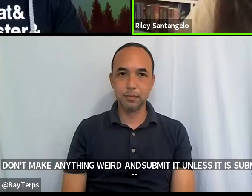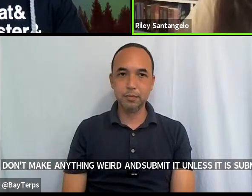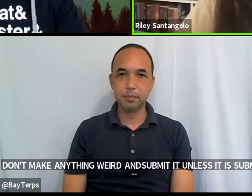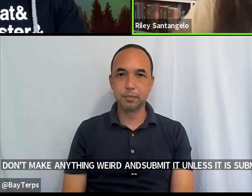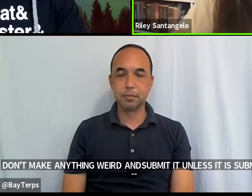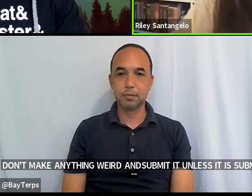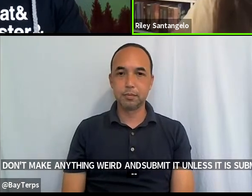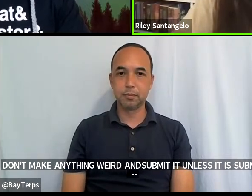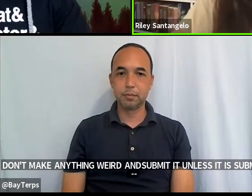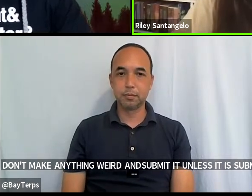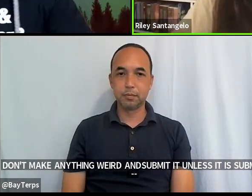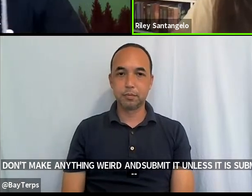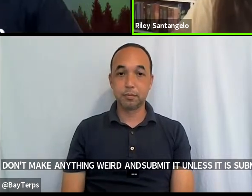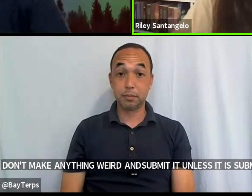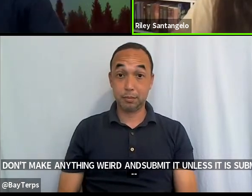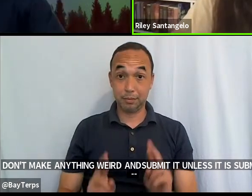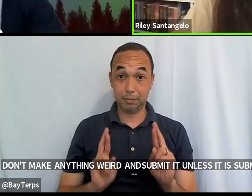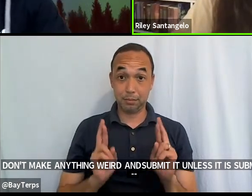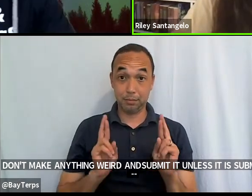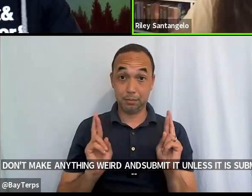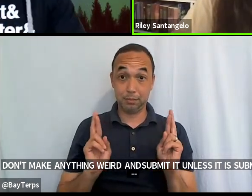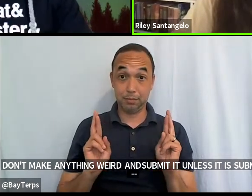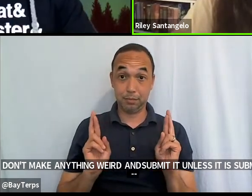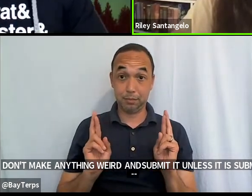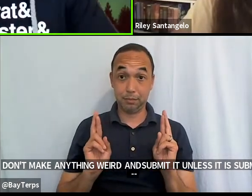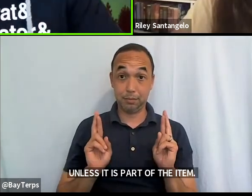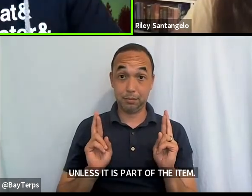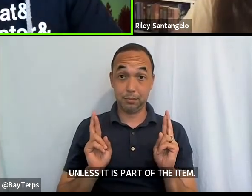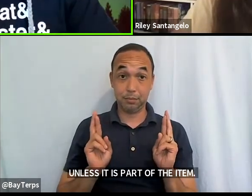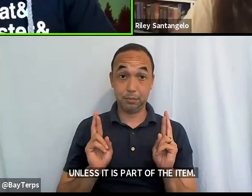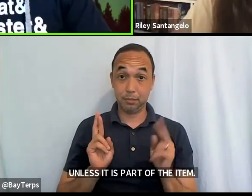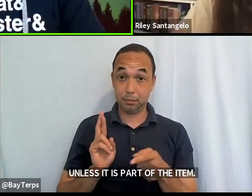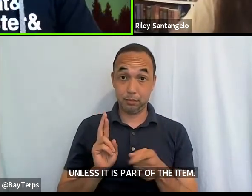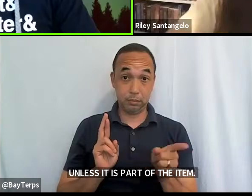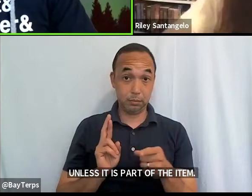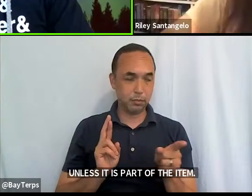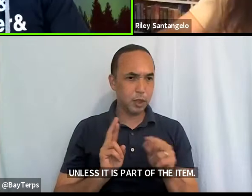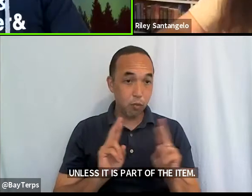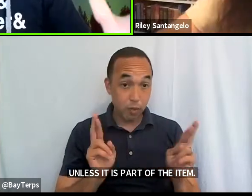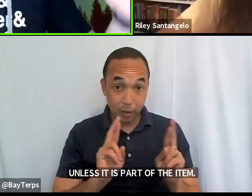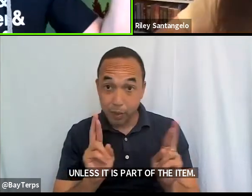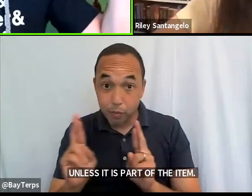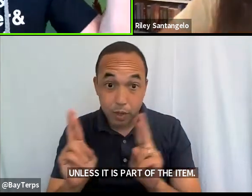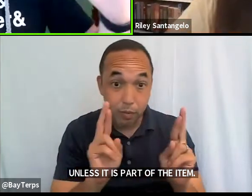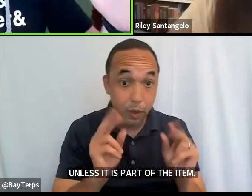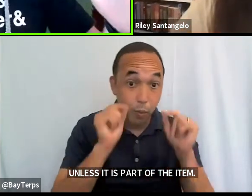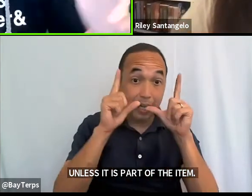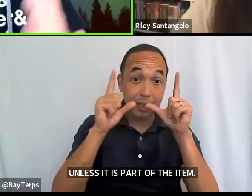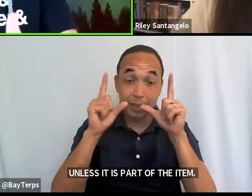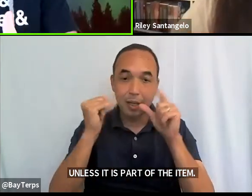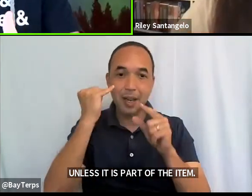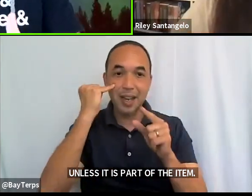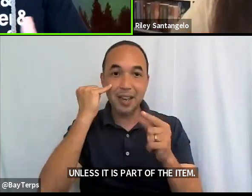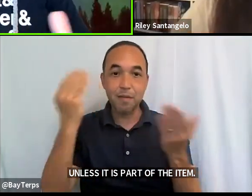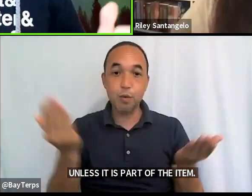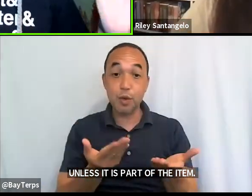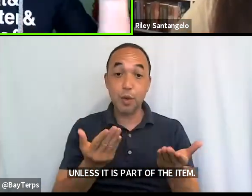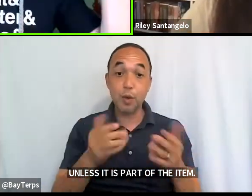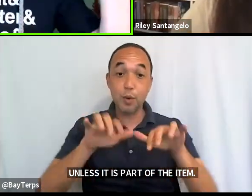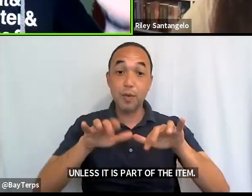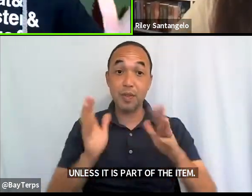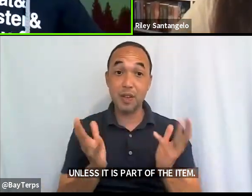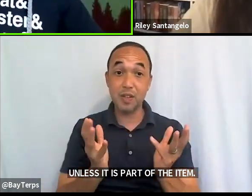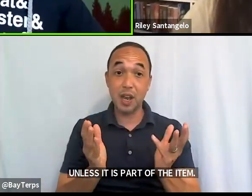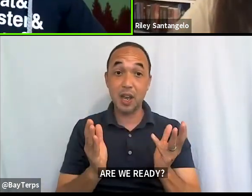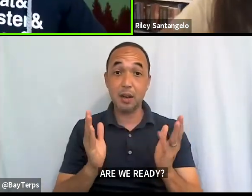So are we ready? Are you guys ready? Are you guys awake? How are you doing? Just if you're here in the chat,